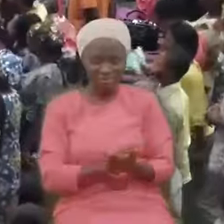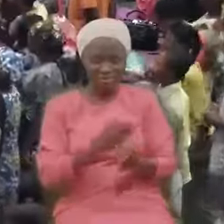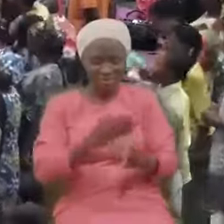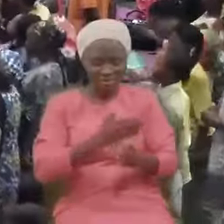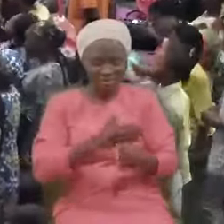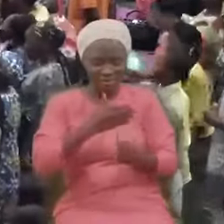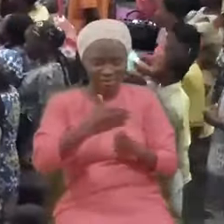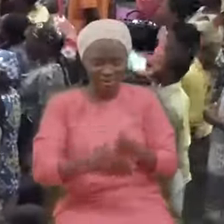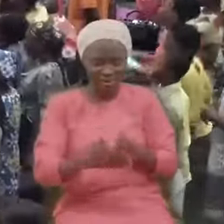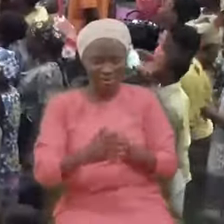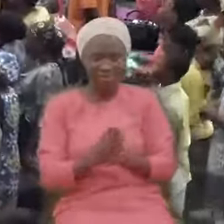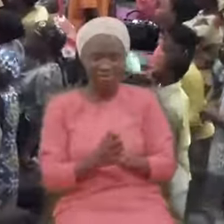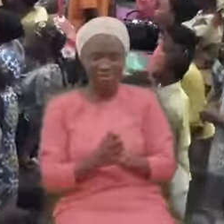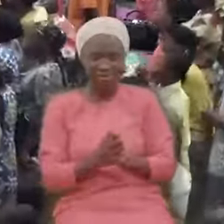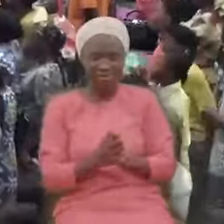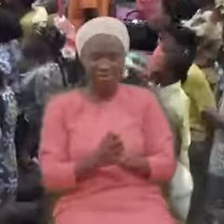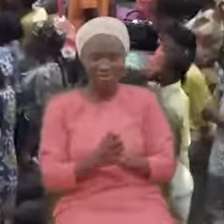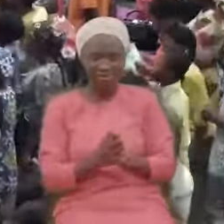Total.